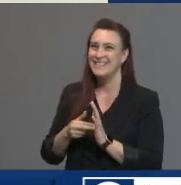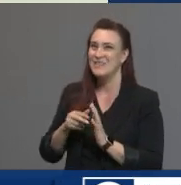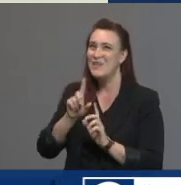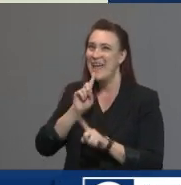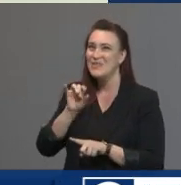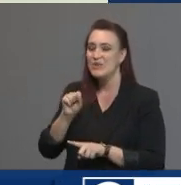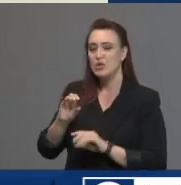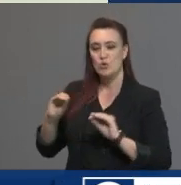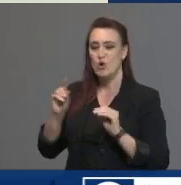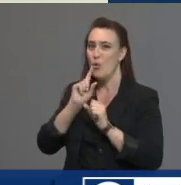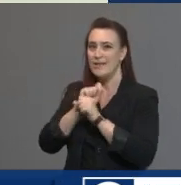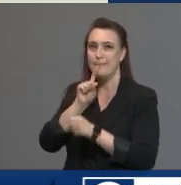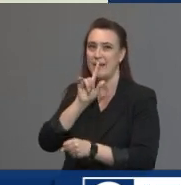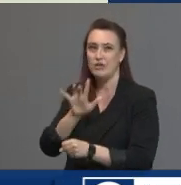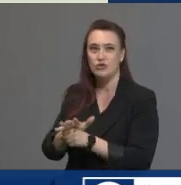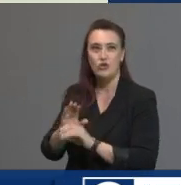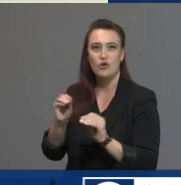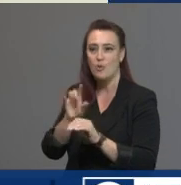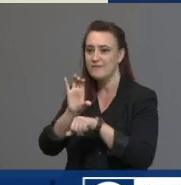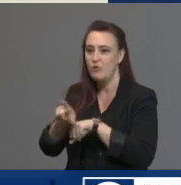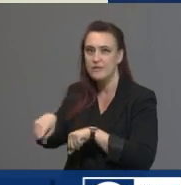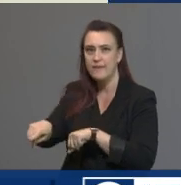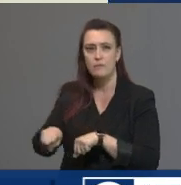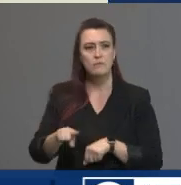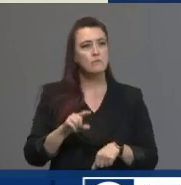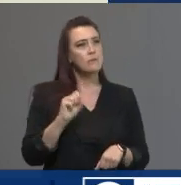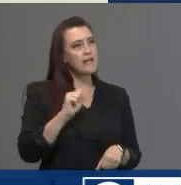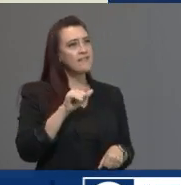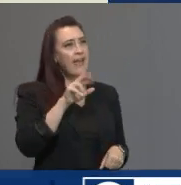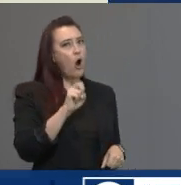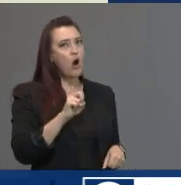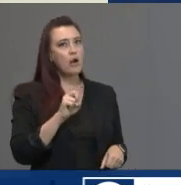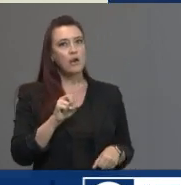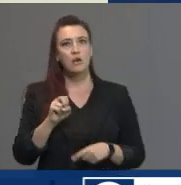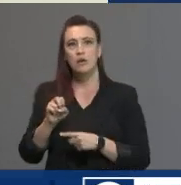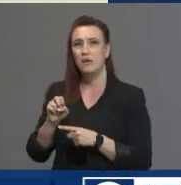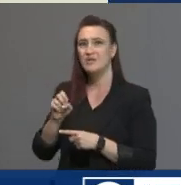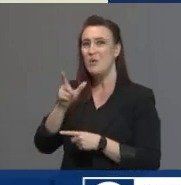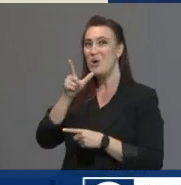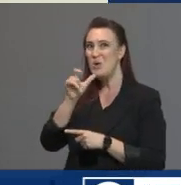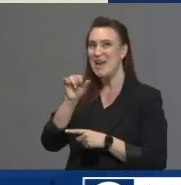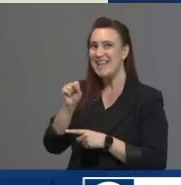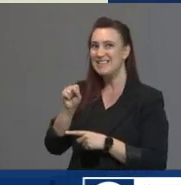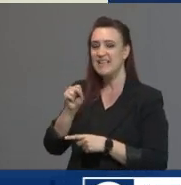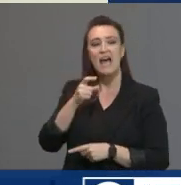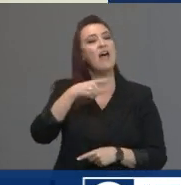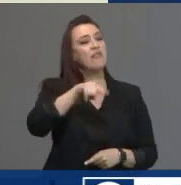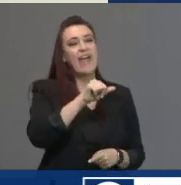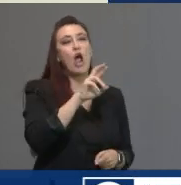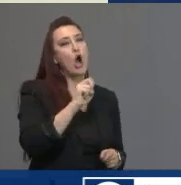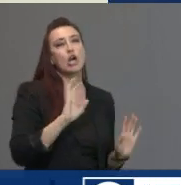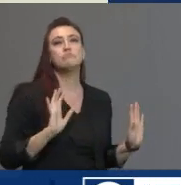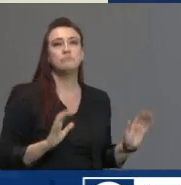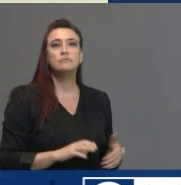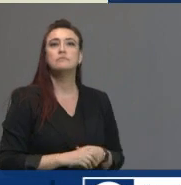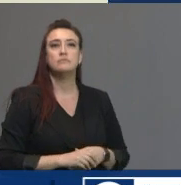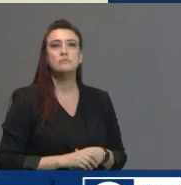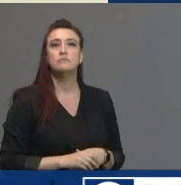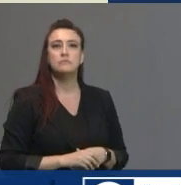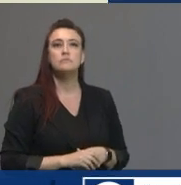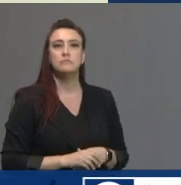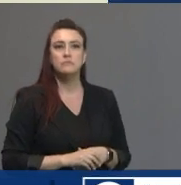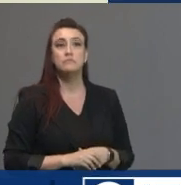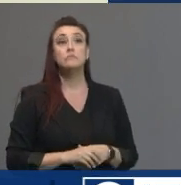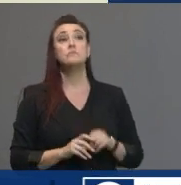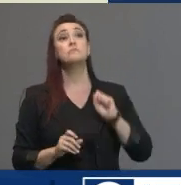social distancing, though? Yes, there is. Yes, they are. Who? They are. Who?